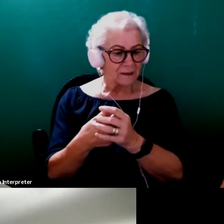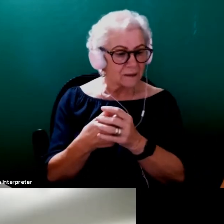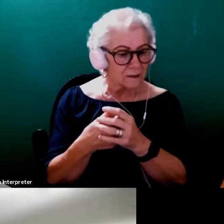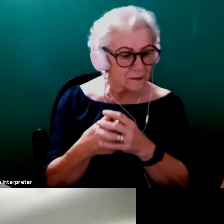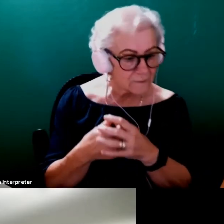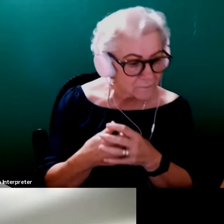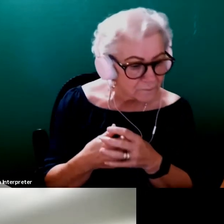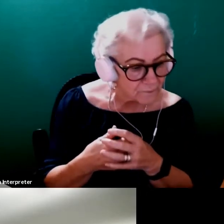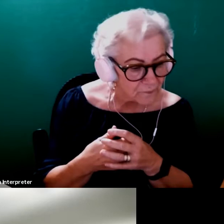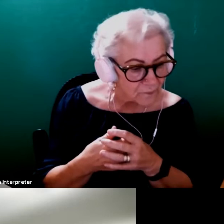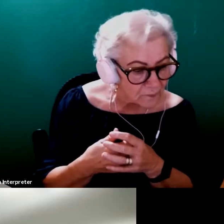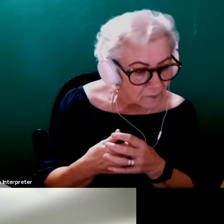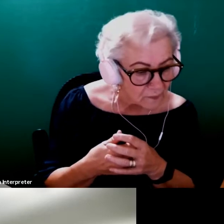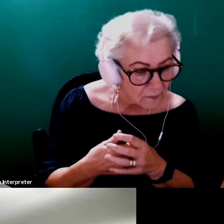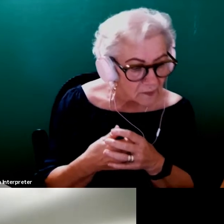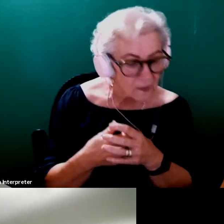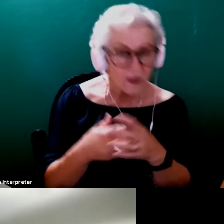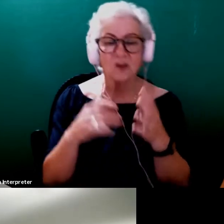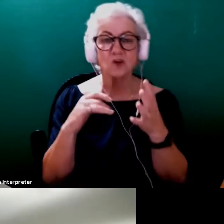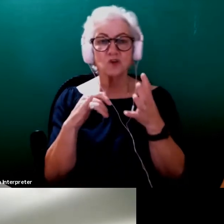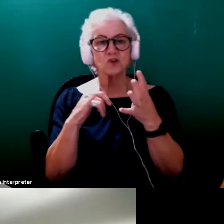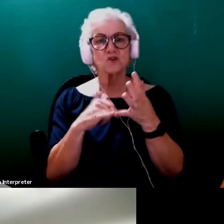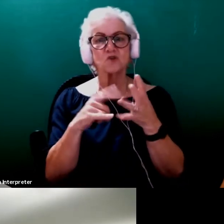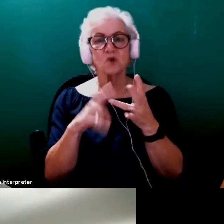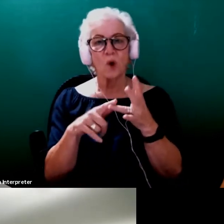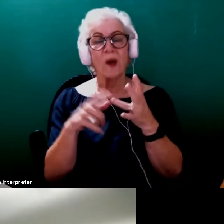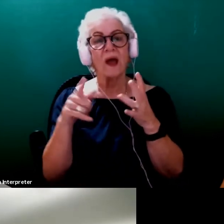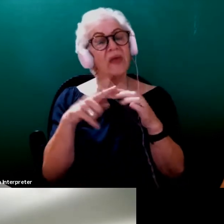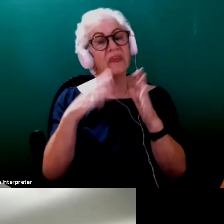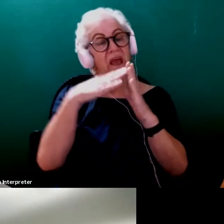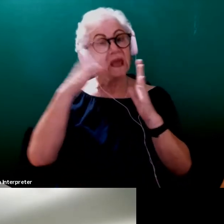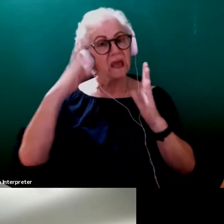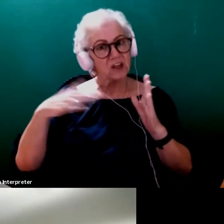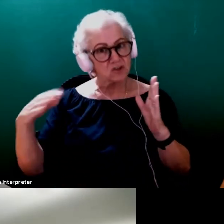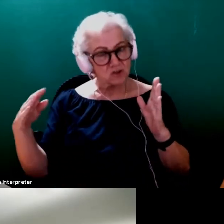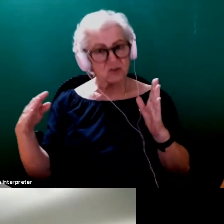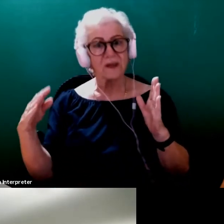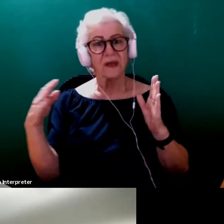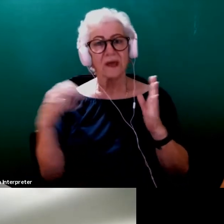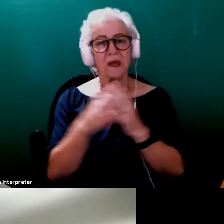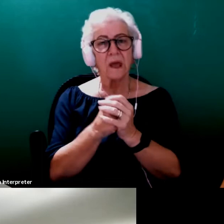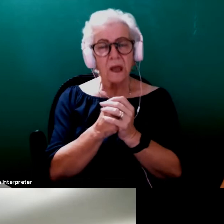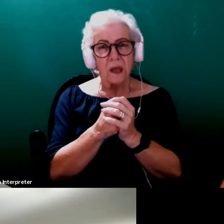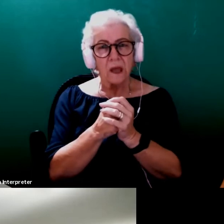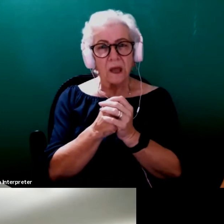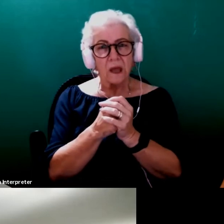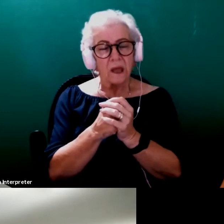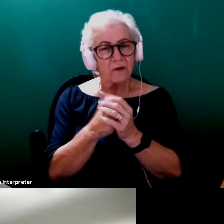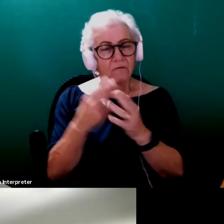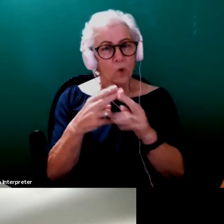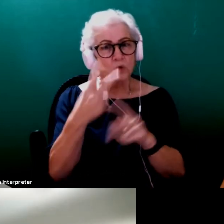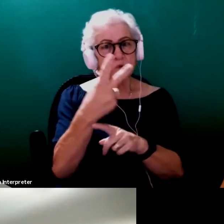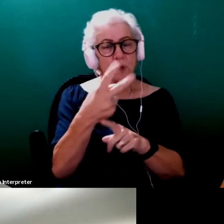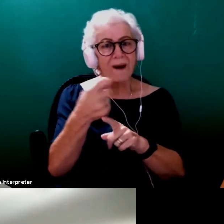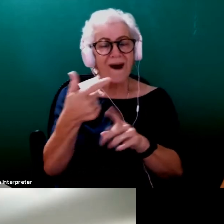The industry is so powerful. The industry delayed for 2.5